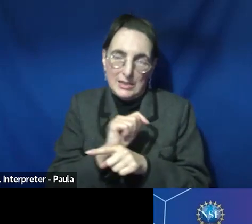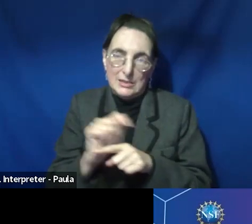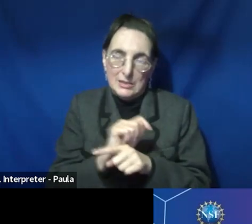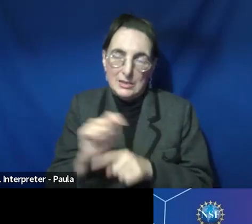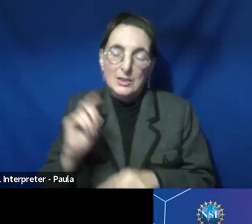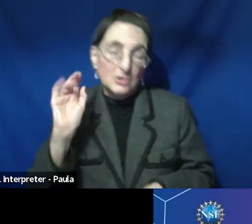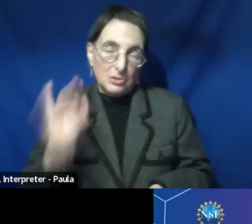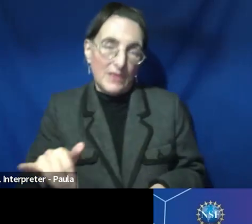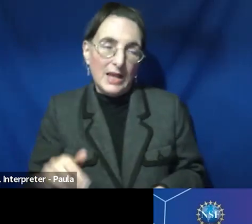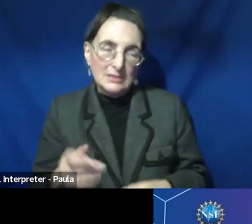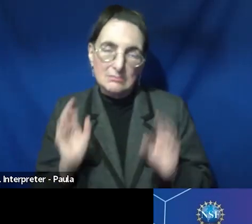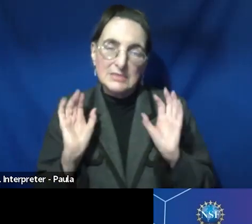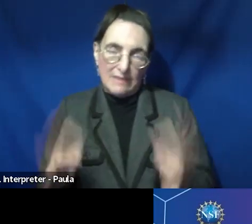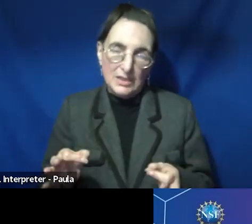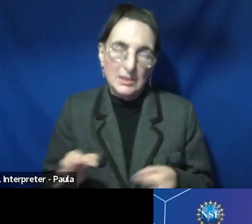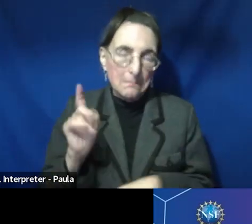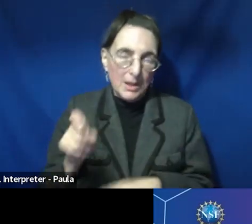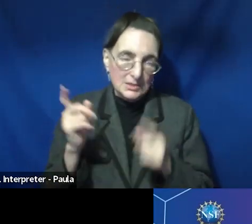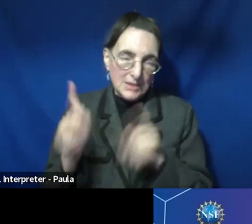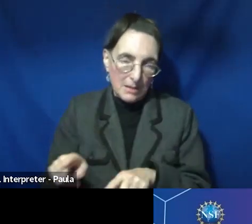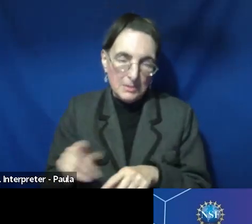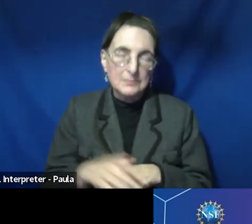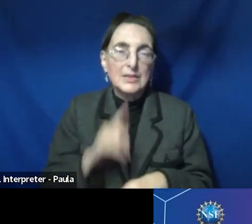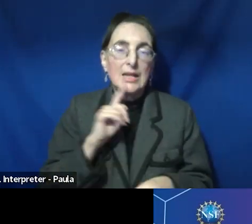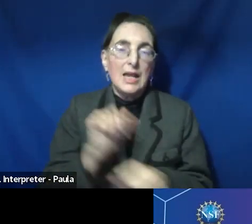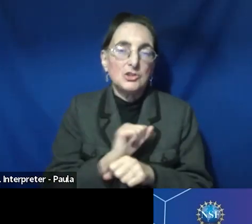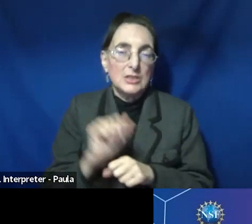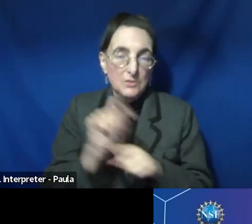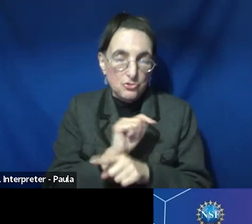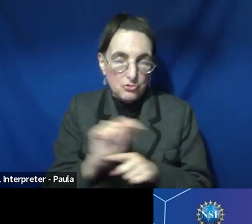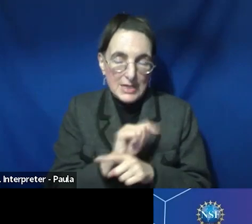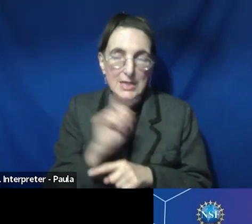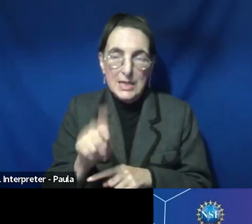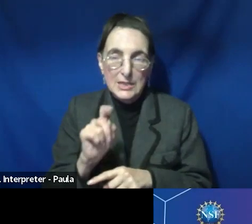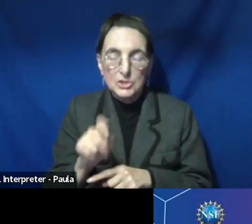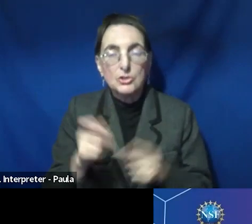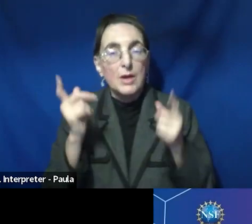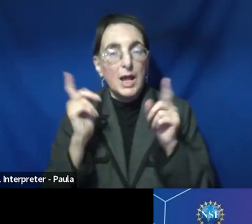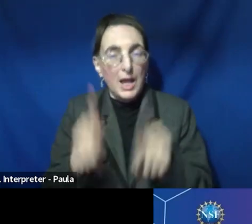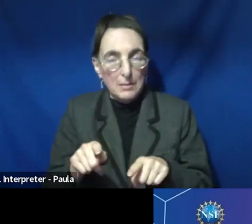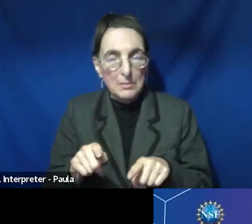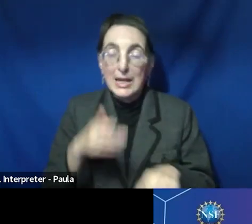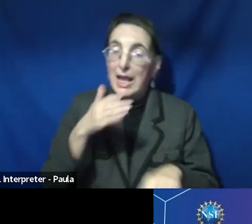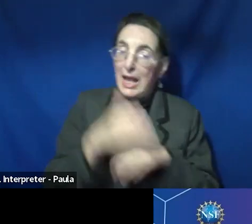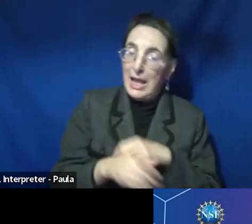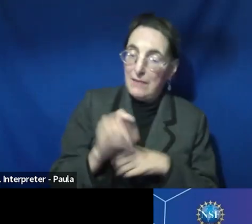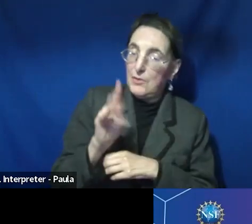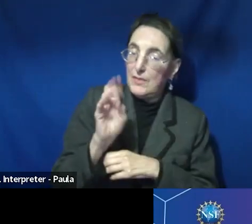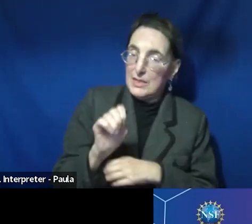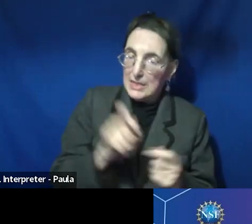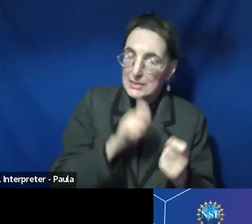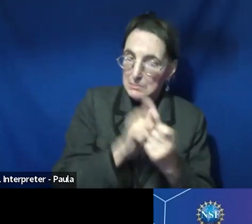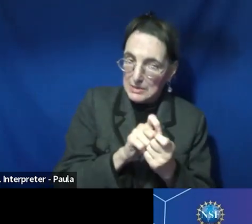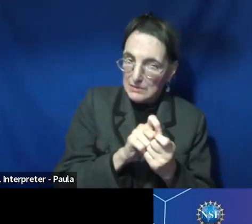enforcement, absolutely. And so actually the training also has to occur after the date specified